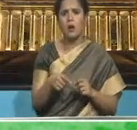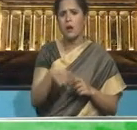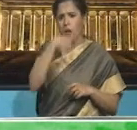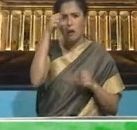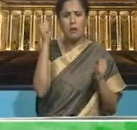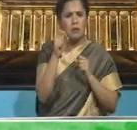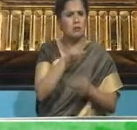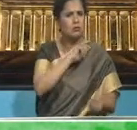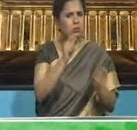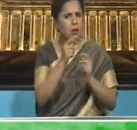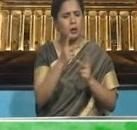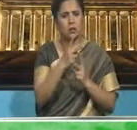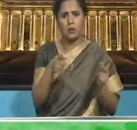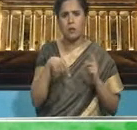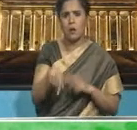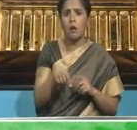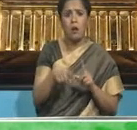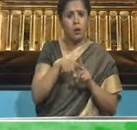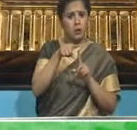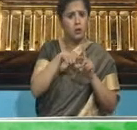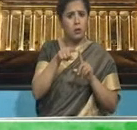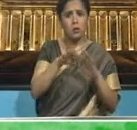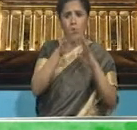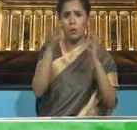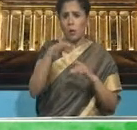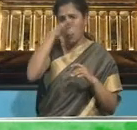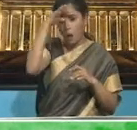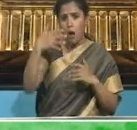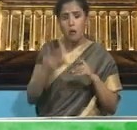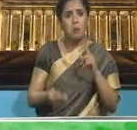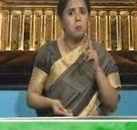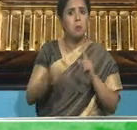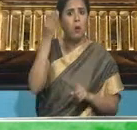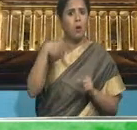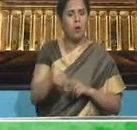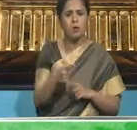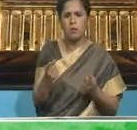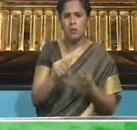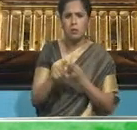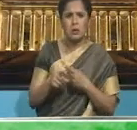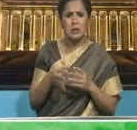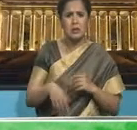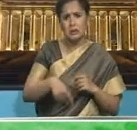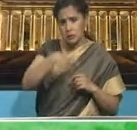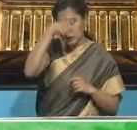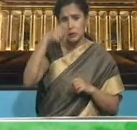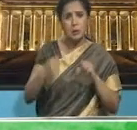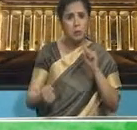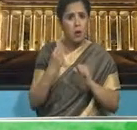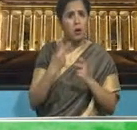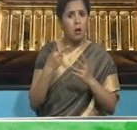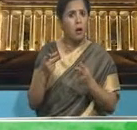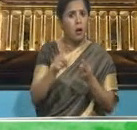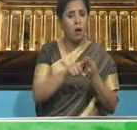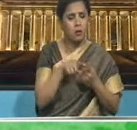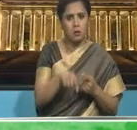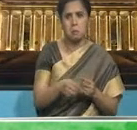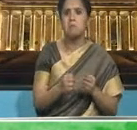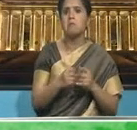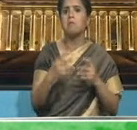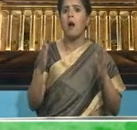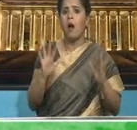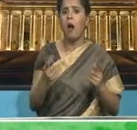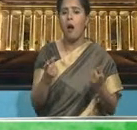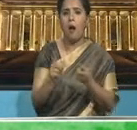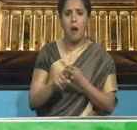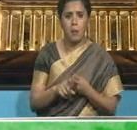them. Global temperatures are rising and incidents of extreme weather are increasing. We